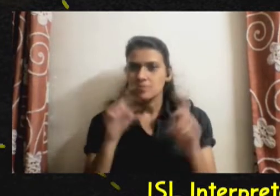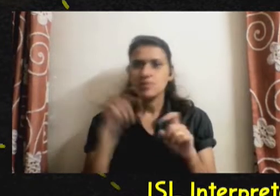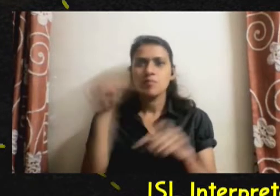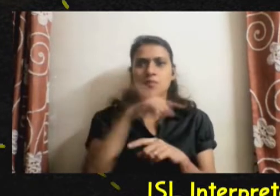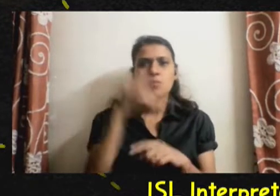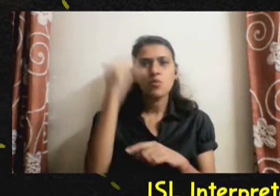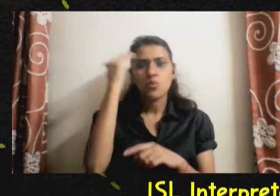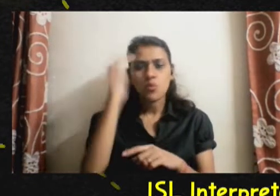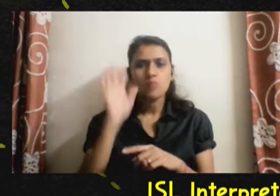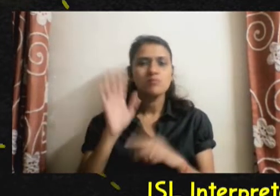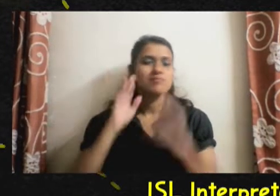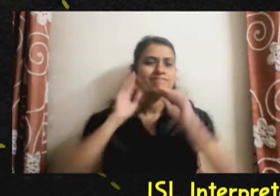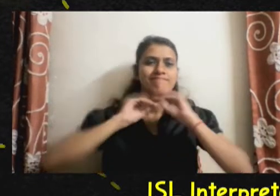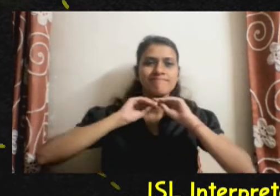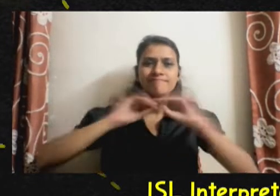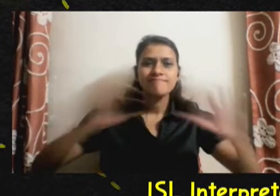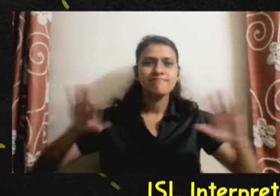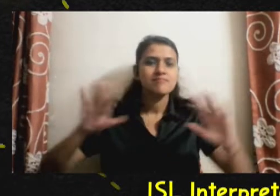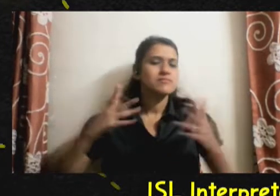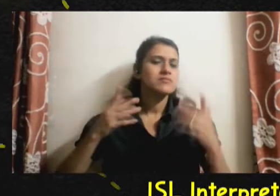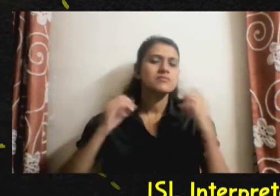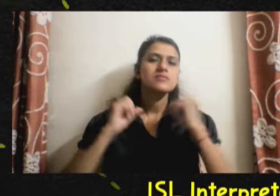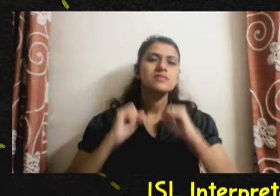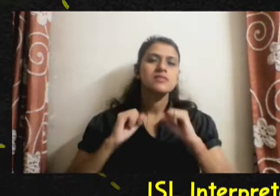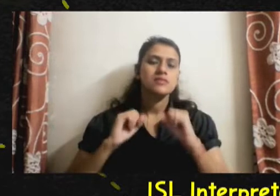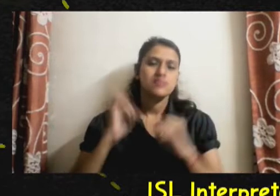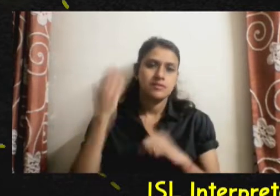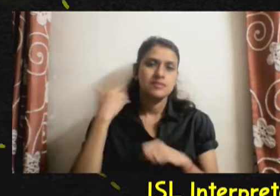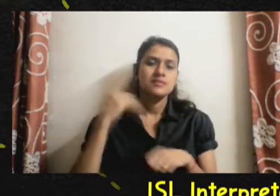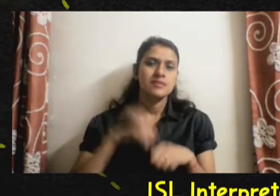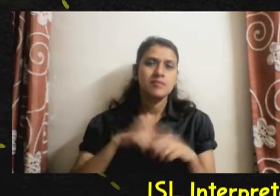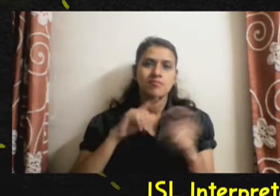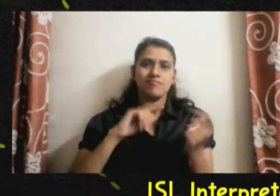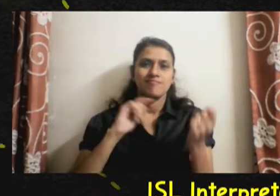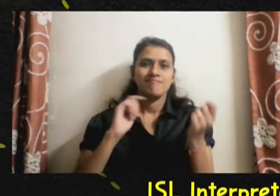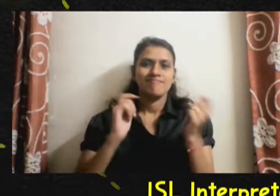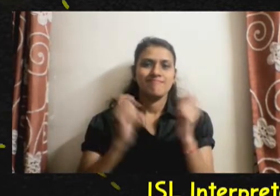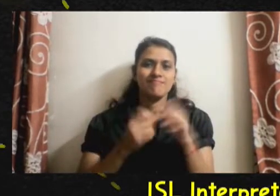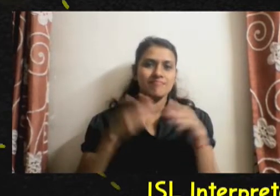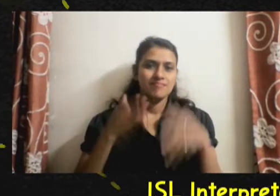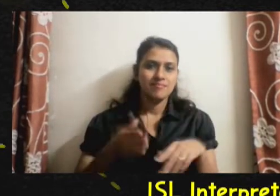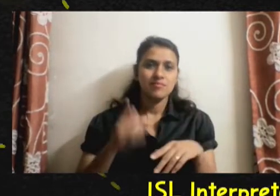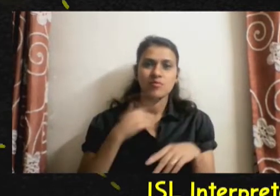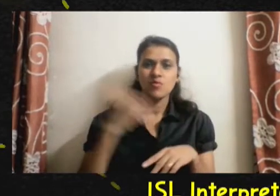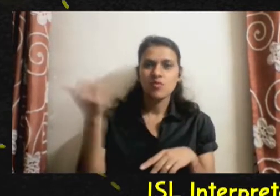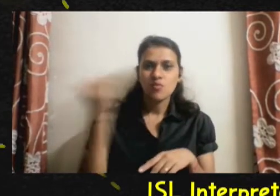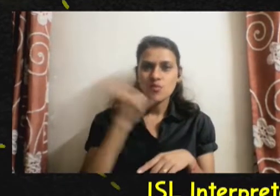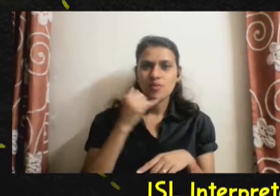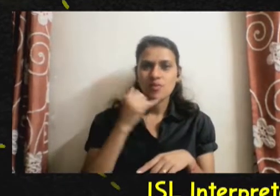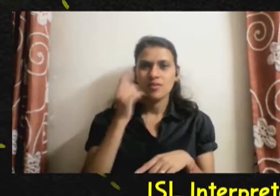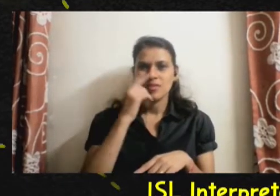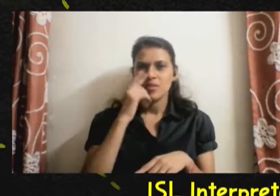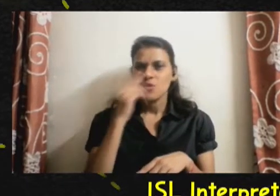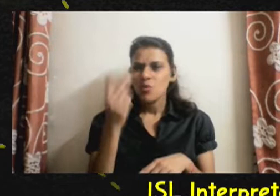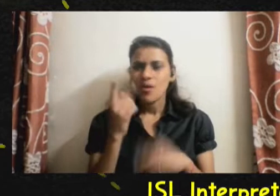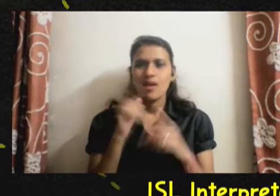the message, and that it doesn't just become hello, can you send me 2 girls to my room kind of thing, right?